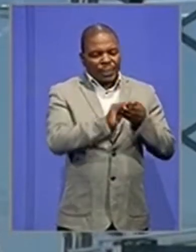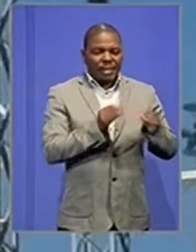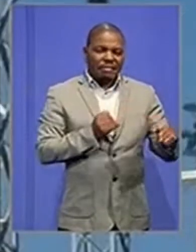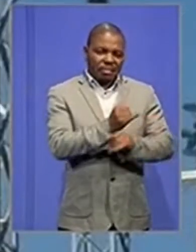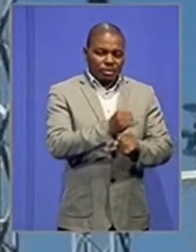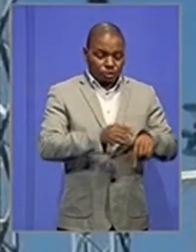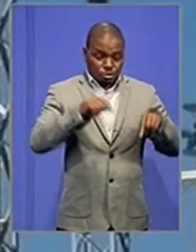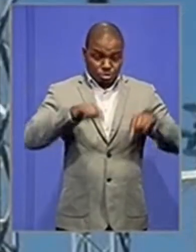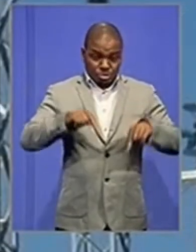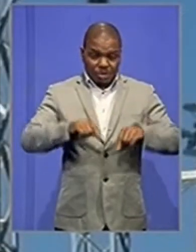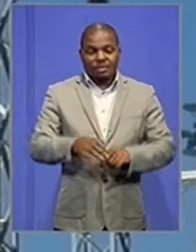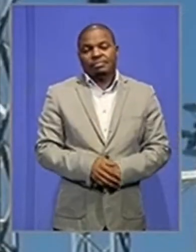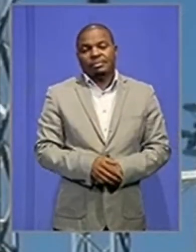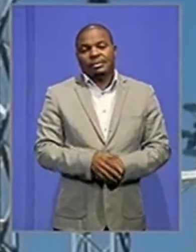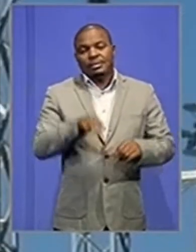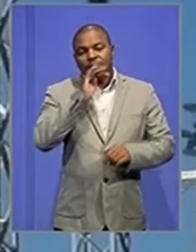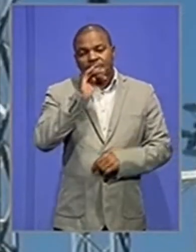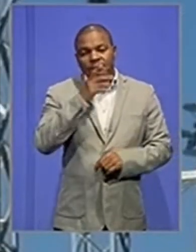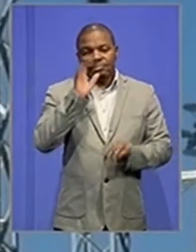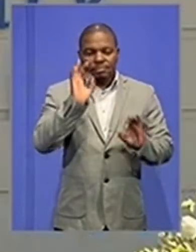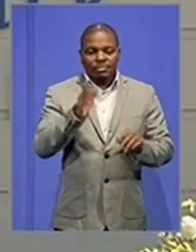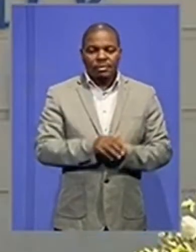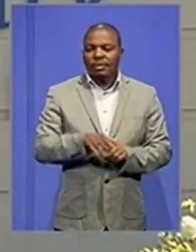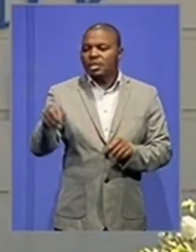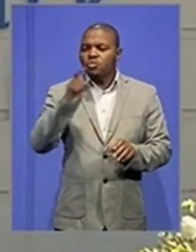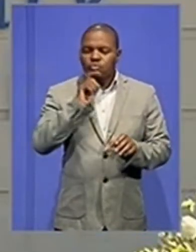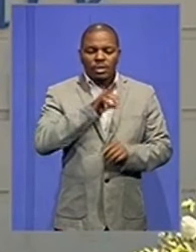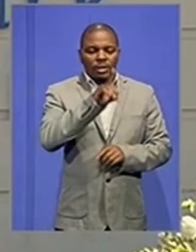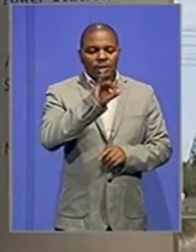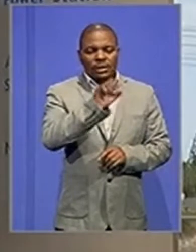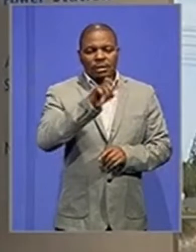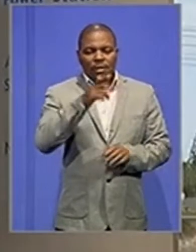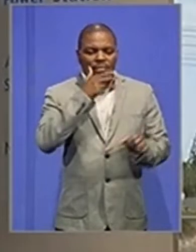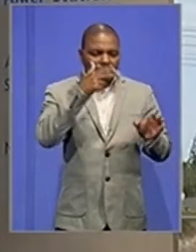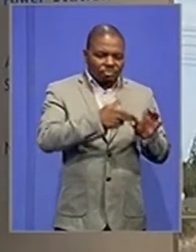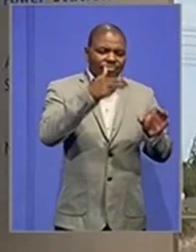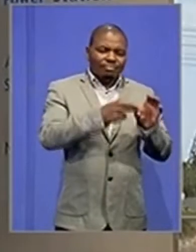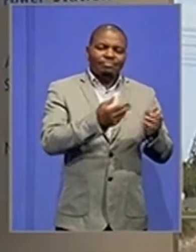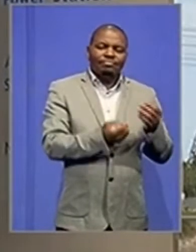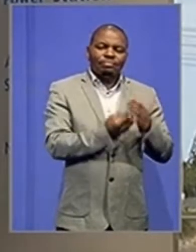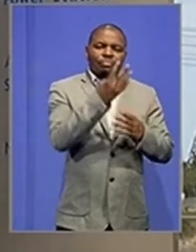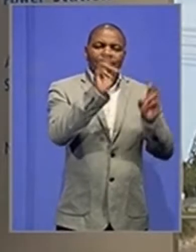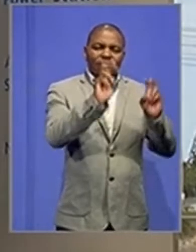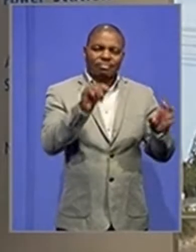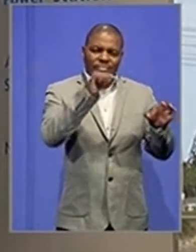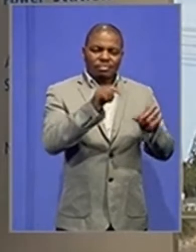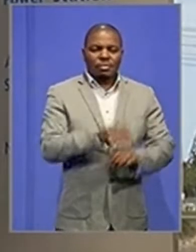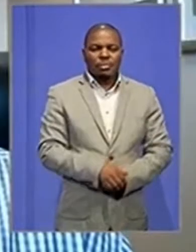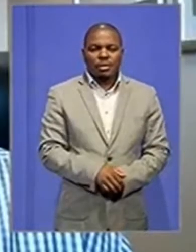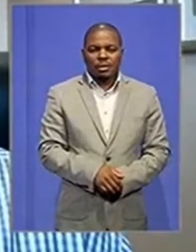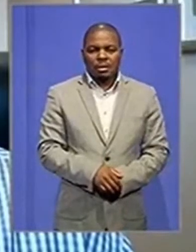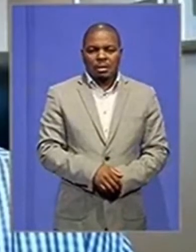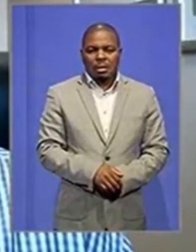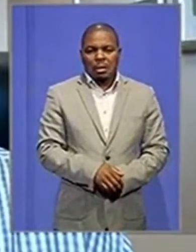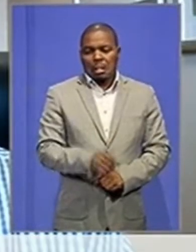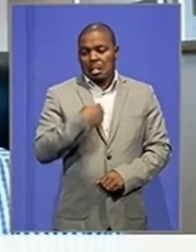Letšatši la lekgono le hlatha letšatši la bone la tšhomišo ya diesel ka bontši ka ditešeng tša go fetla motlakase tša Eskom. The latest figure we